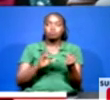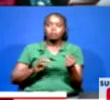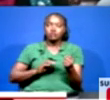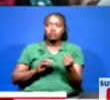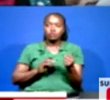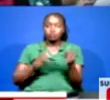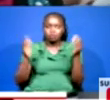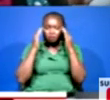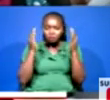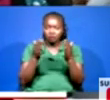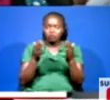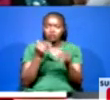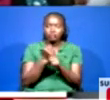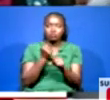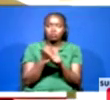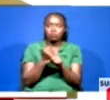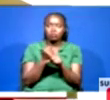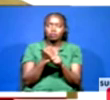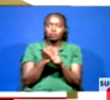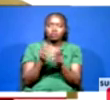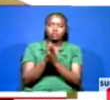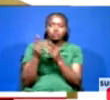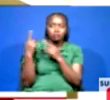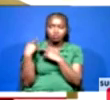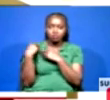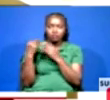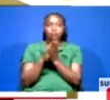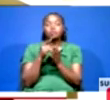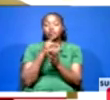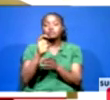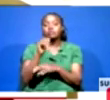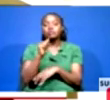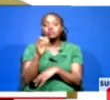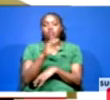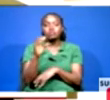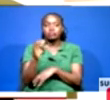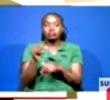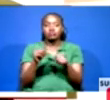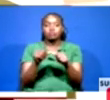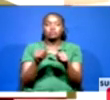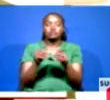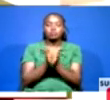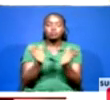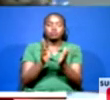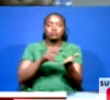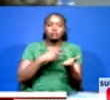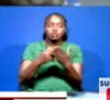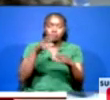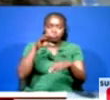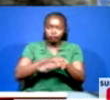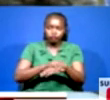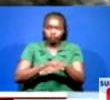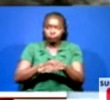is focused to do its mandate. He said EACC will continue to recover public resources misappropriated in